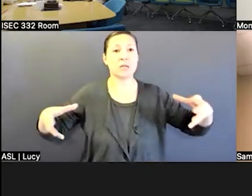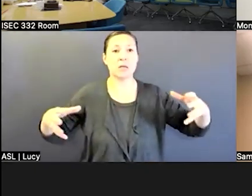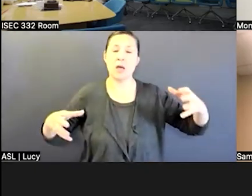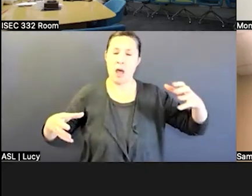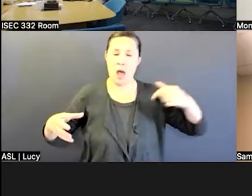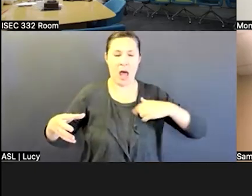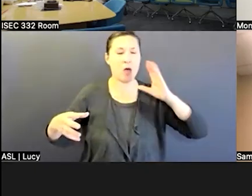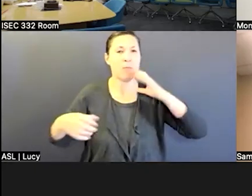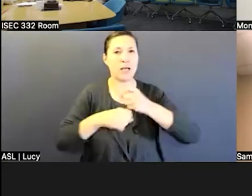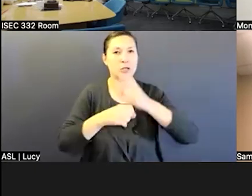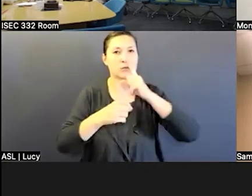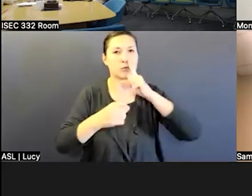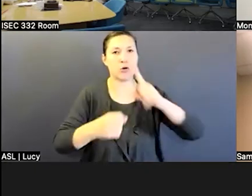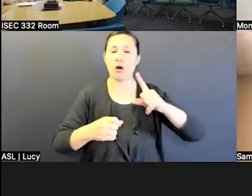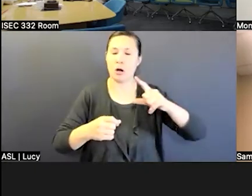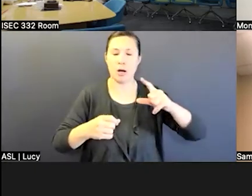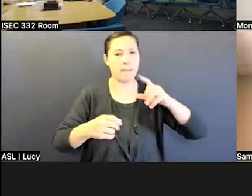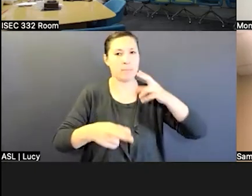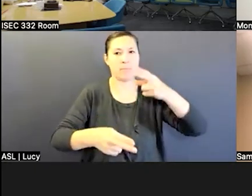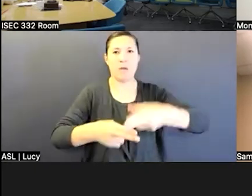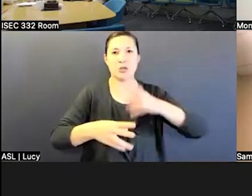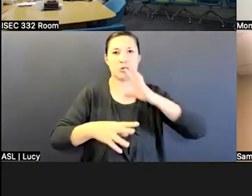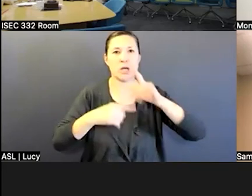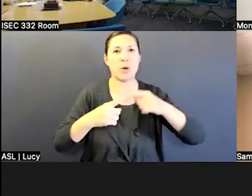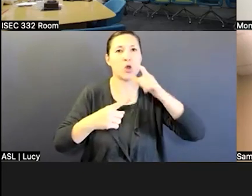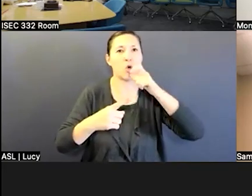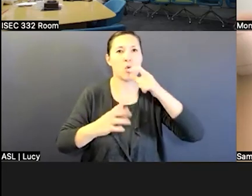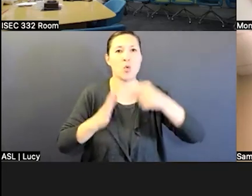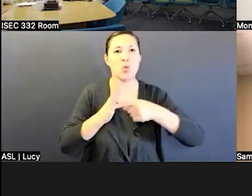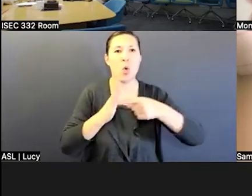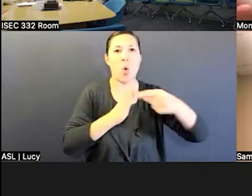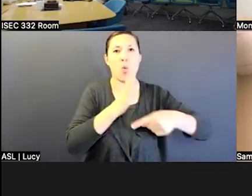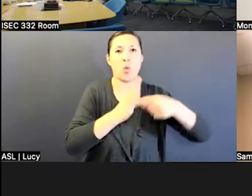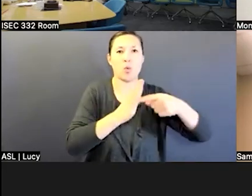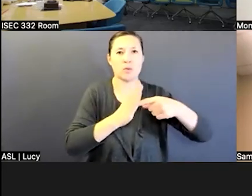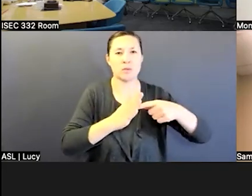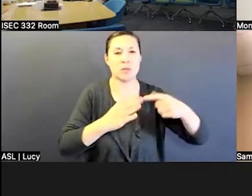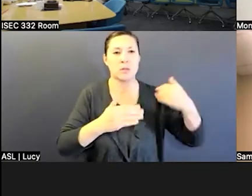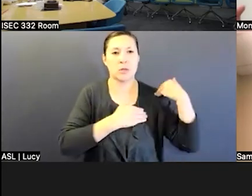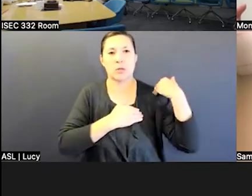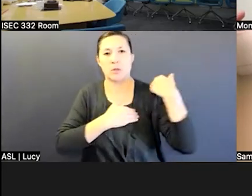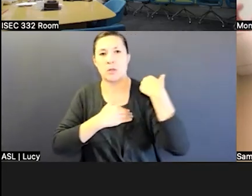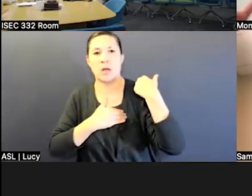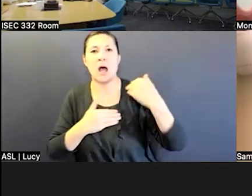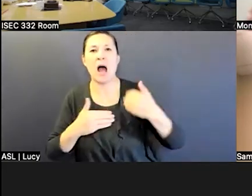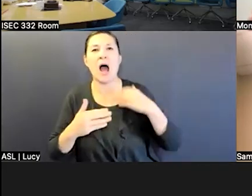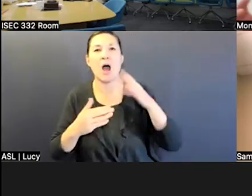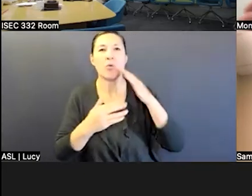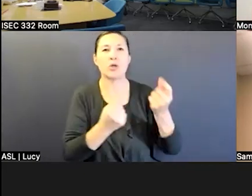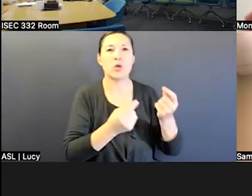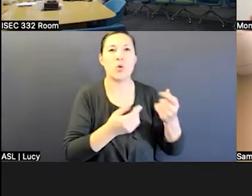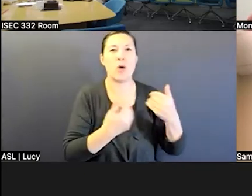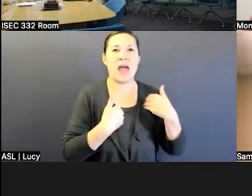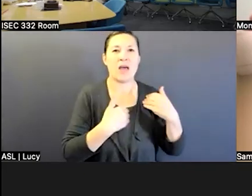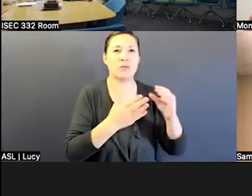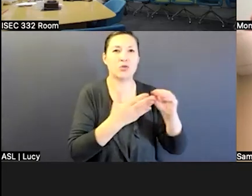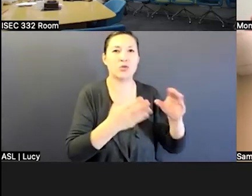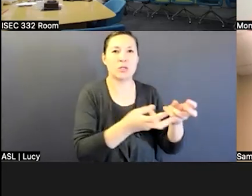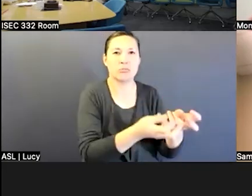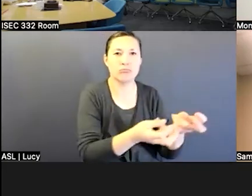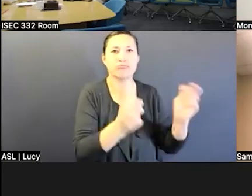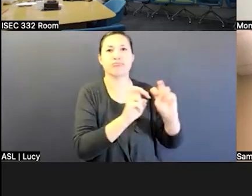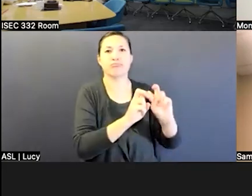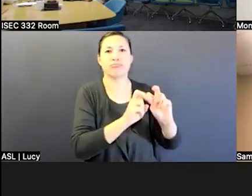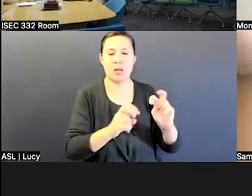group, and to sit in a circle rather than I have people just get on the floor and sit in a circle, so that there's no barriers